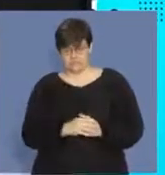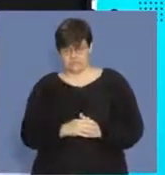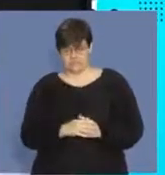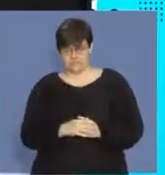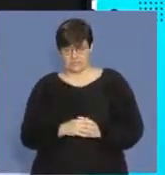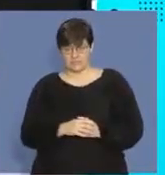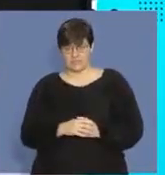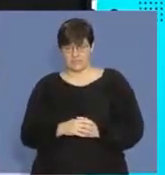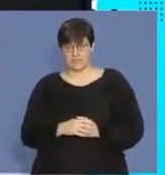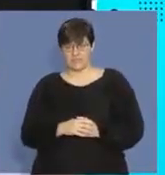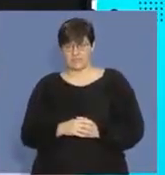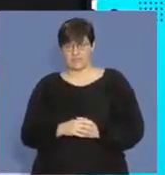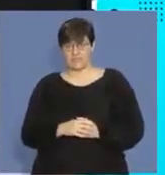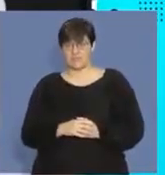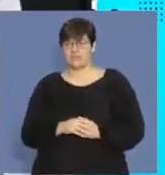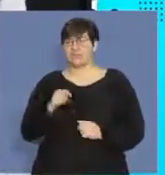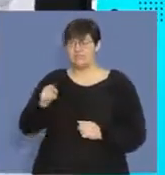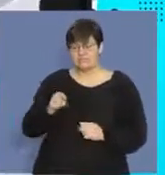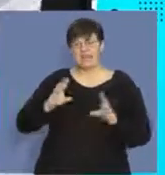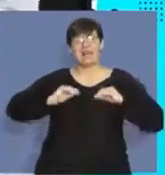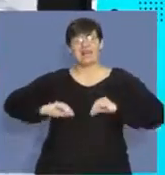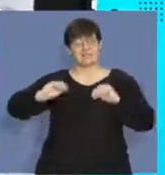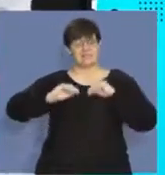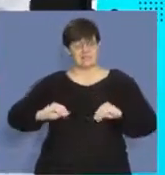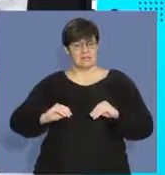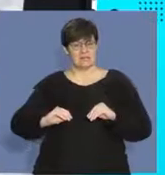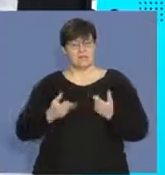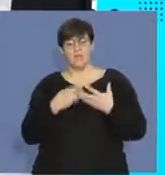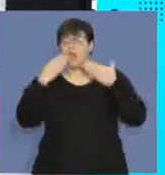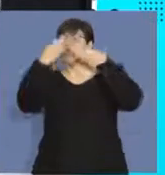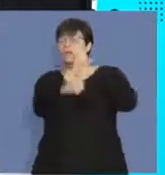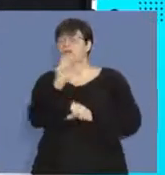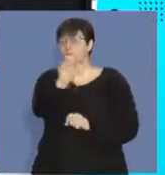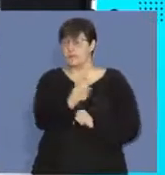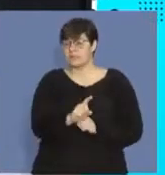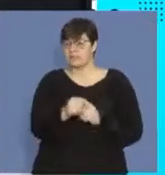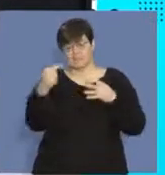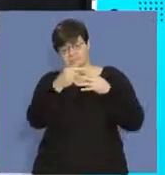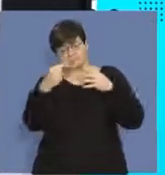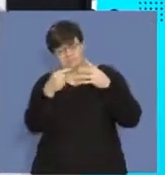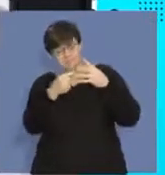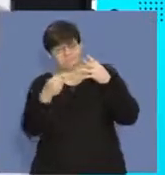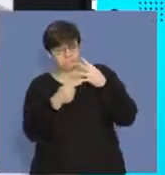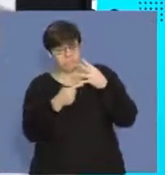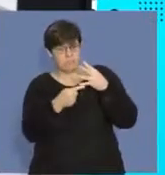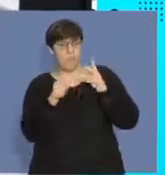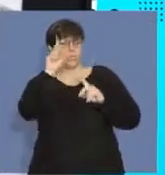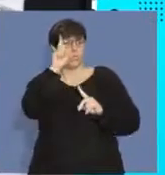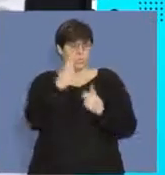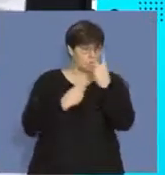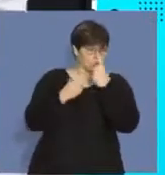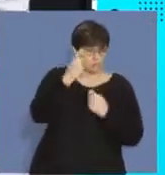Okay guys, so you could see in this particular segment of our lesson, we concentrated on